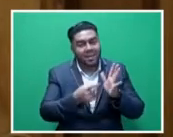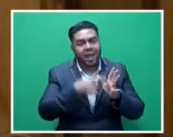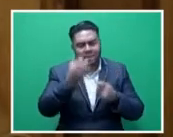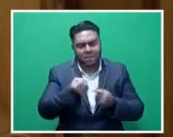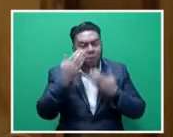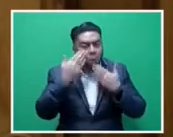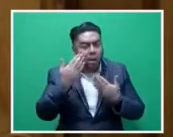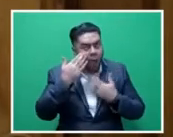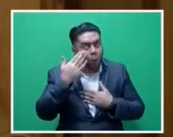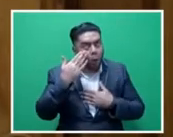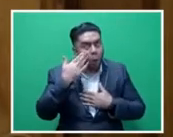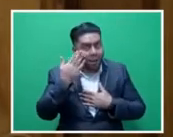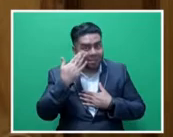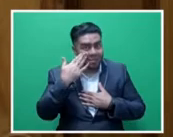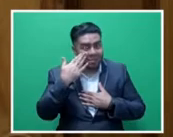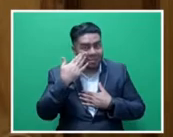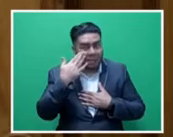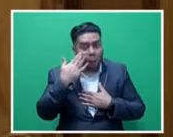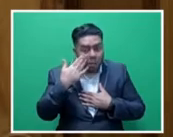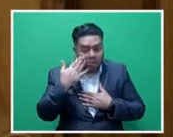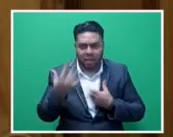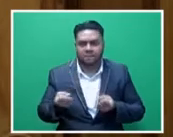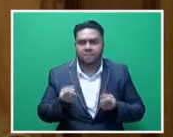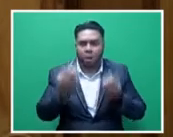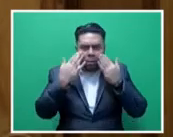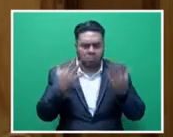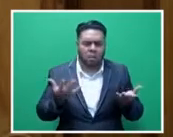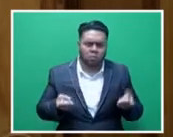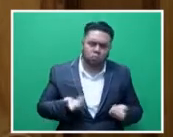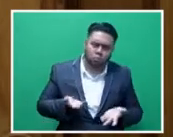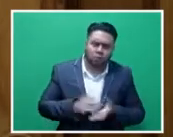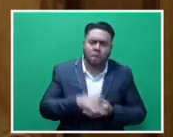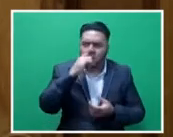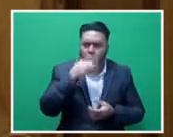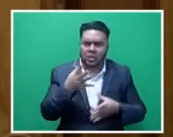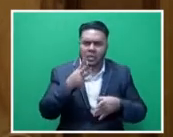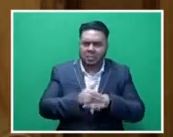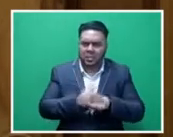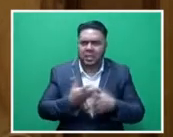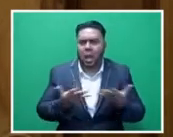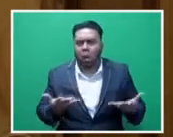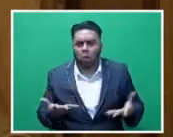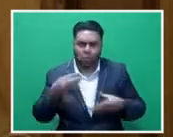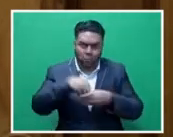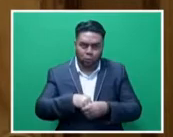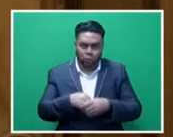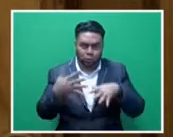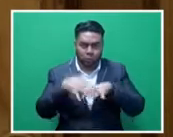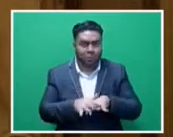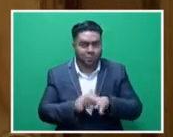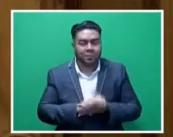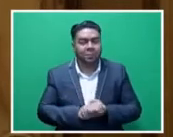public transport associations in relation to access to public transport for people with disabilities. Furthermore, LTA is